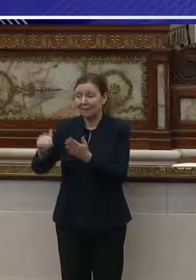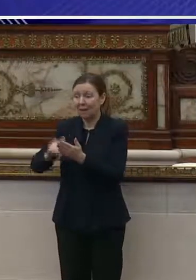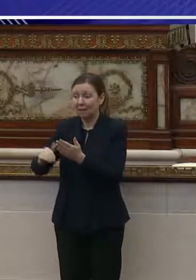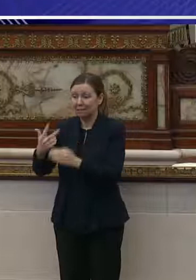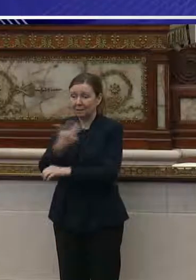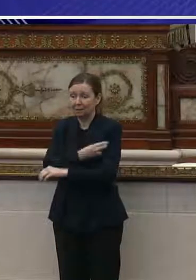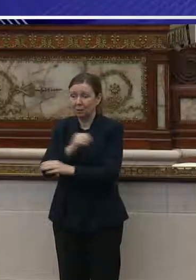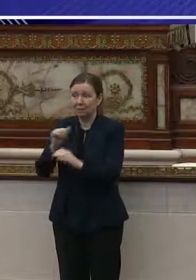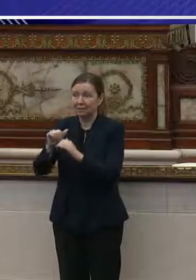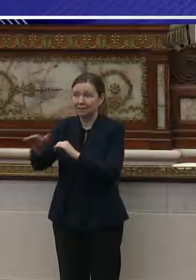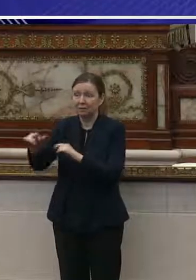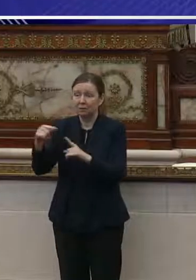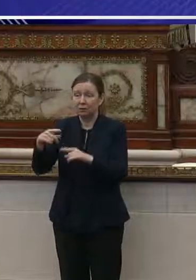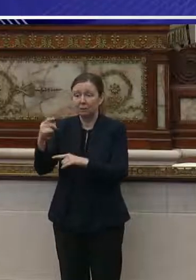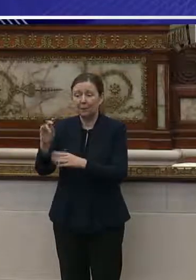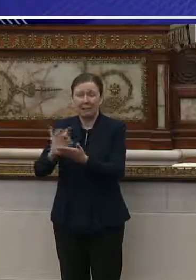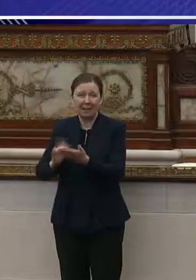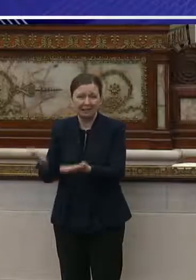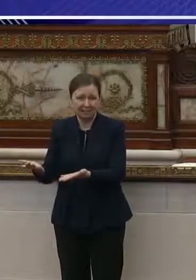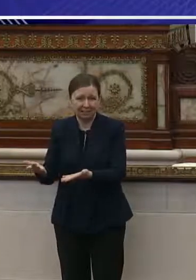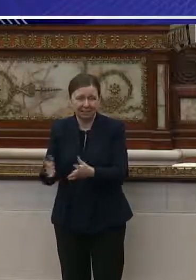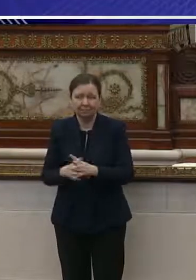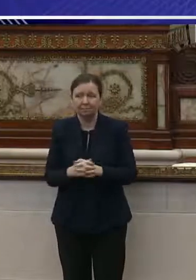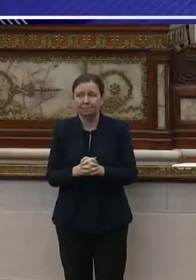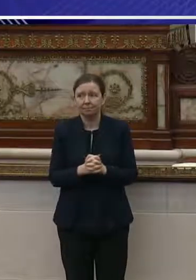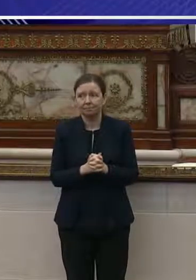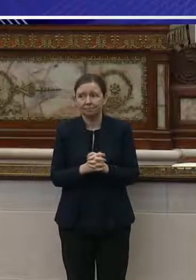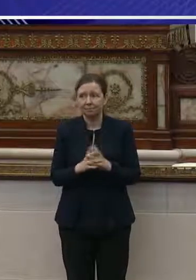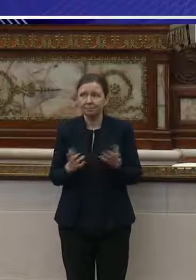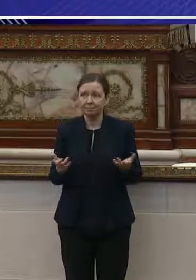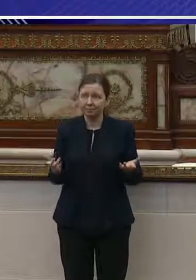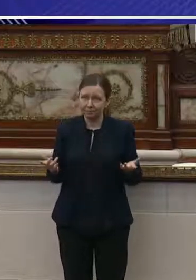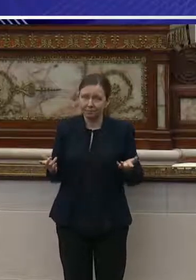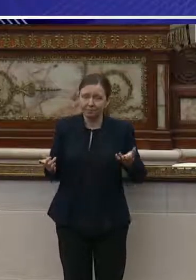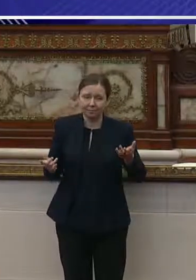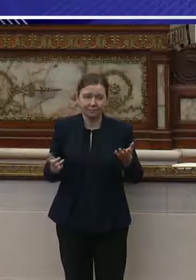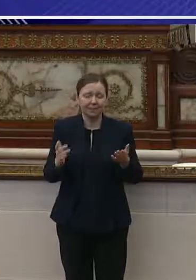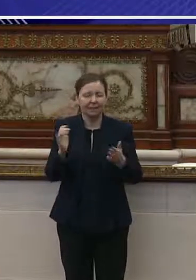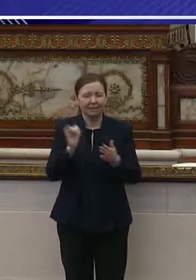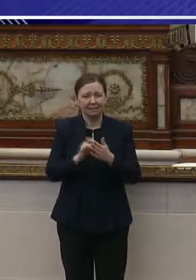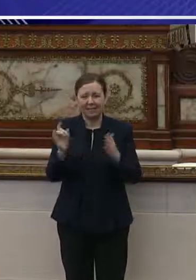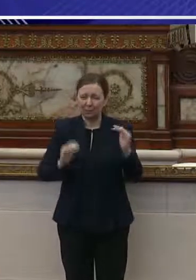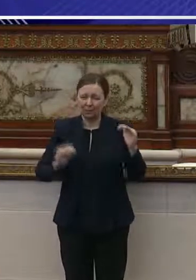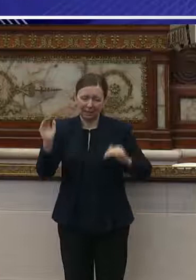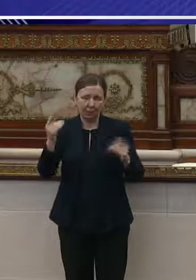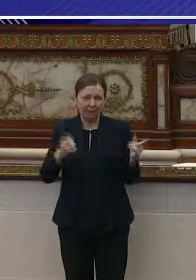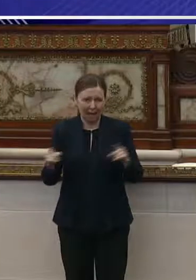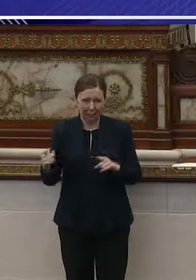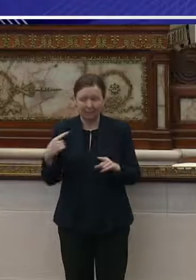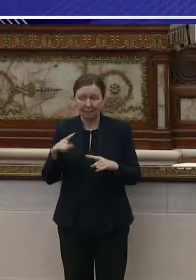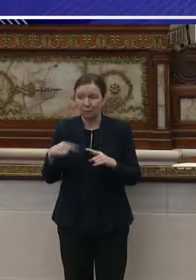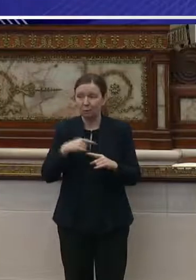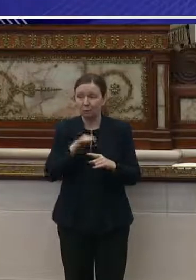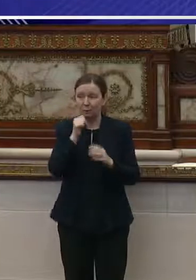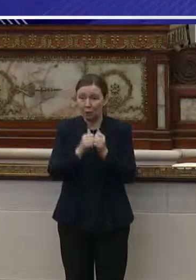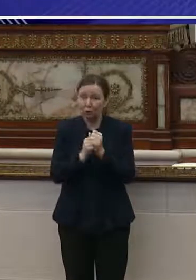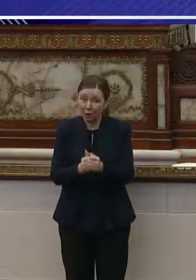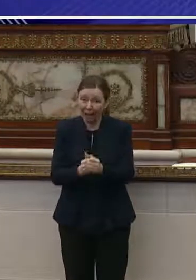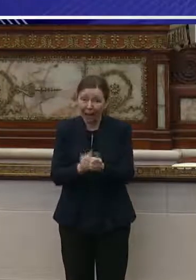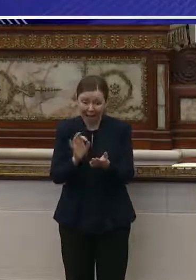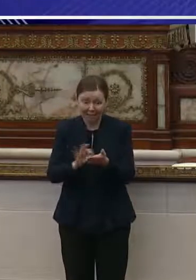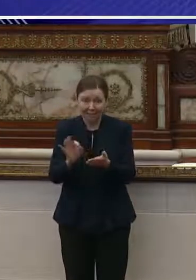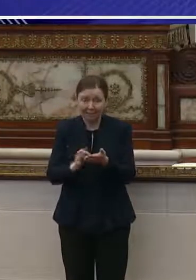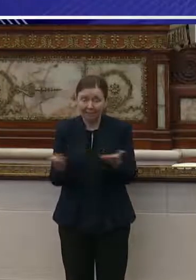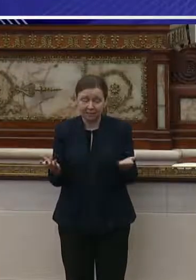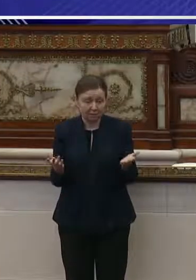might be sent to Penn Medicine. So that is where the inequity happens when we do not track, when